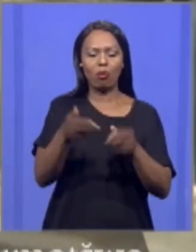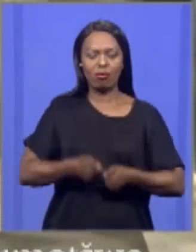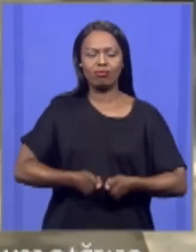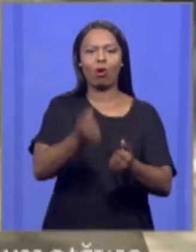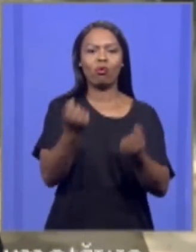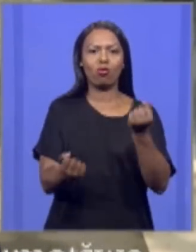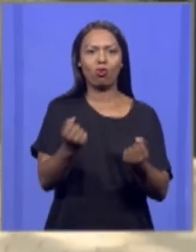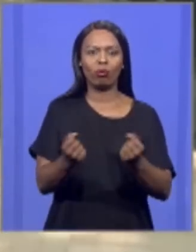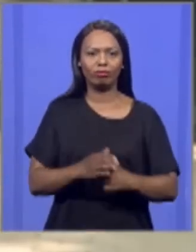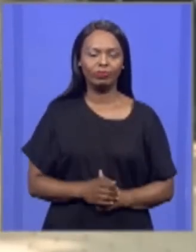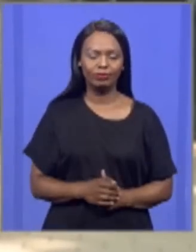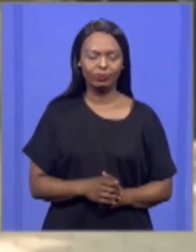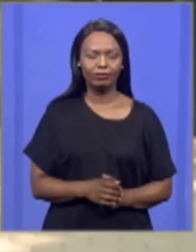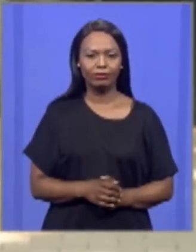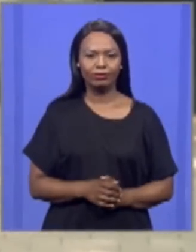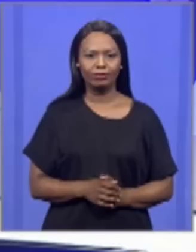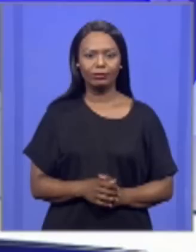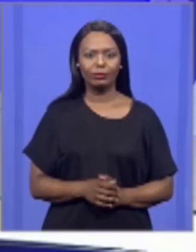le maatla.